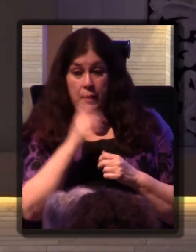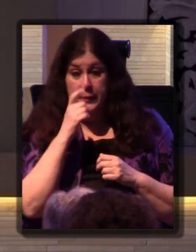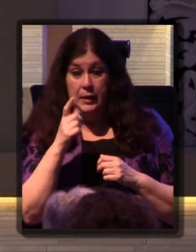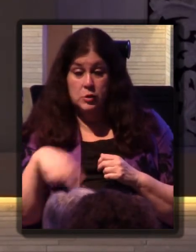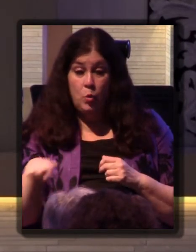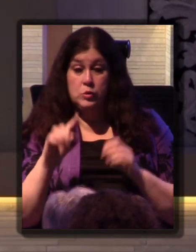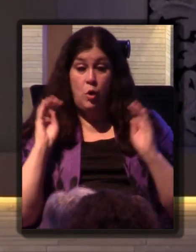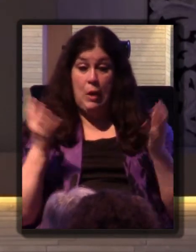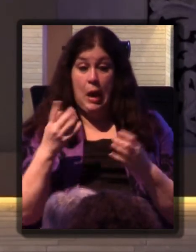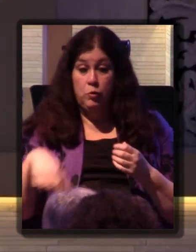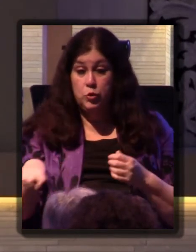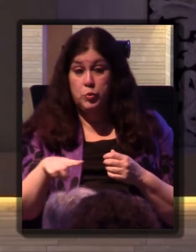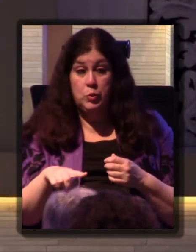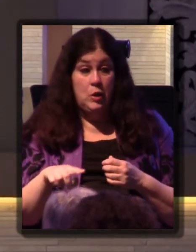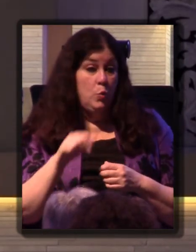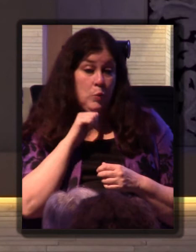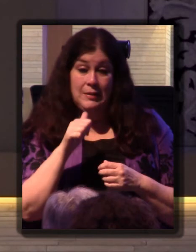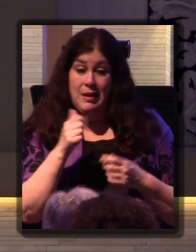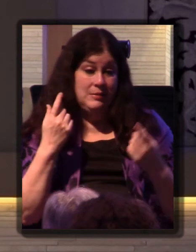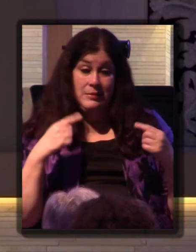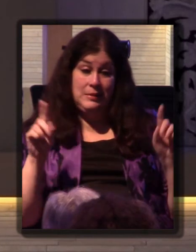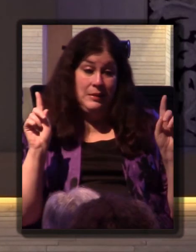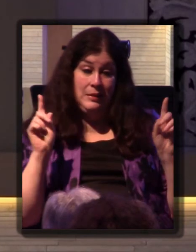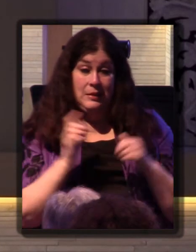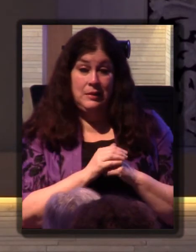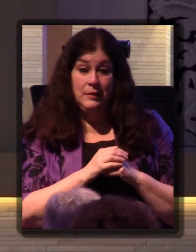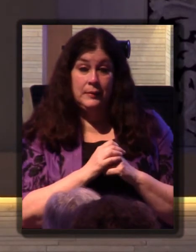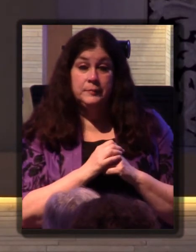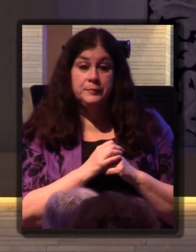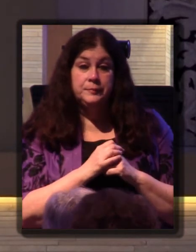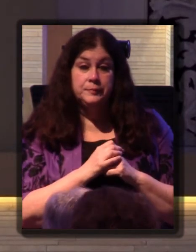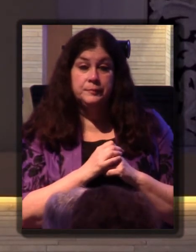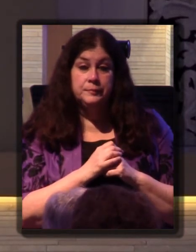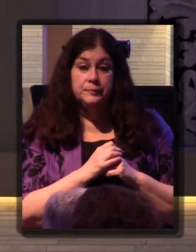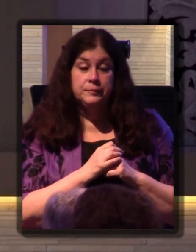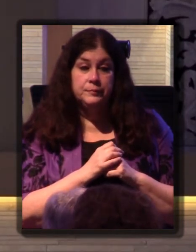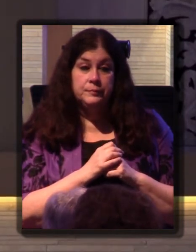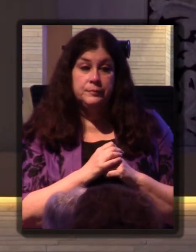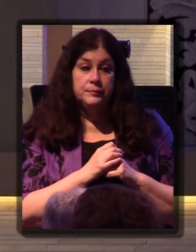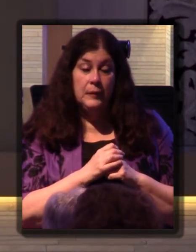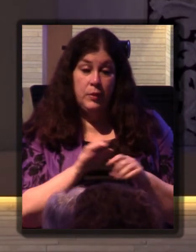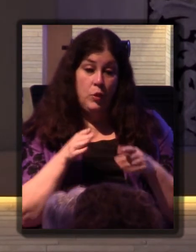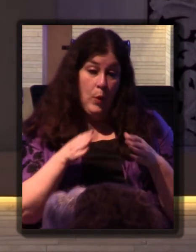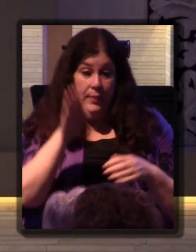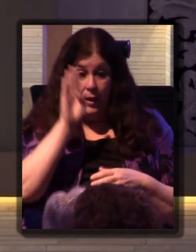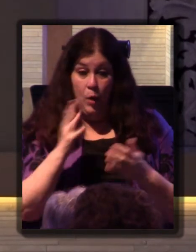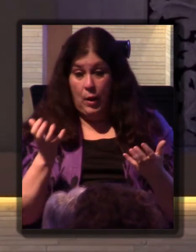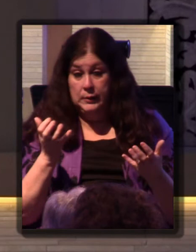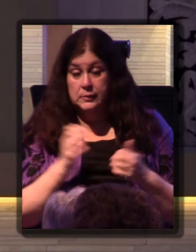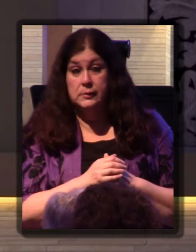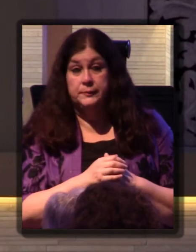look around, because those around you will not succeed as